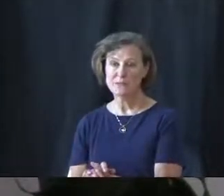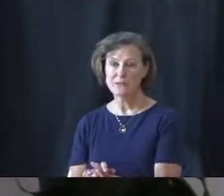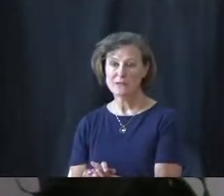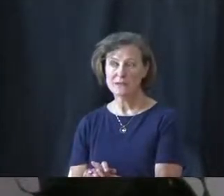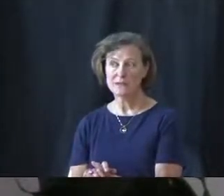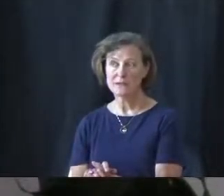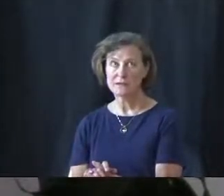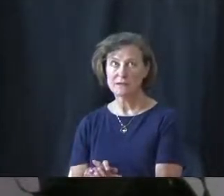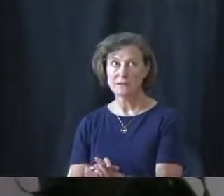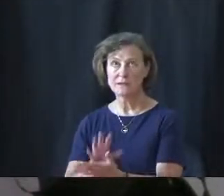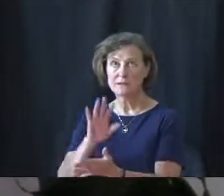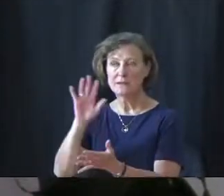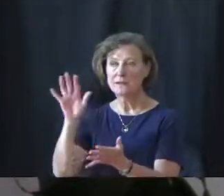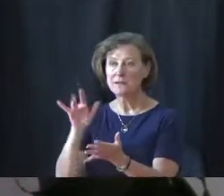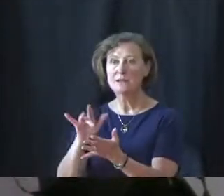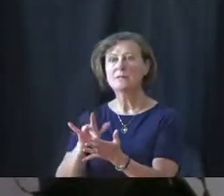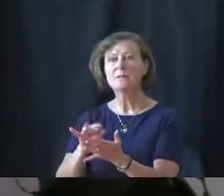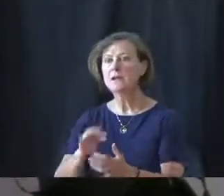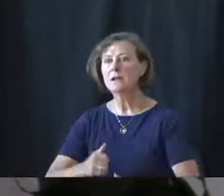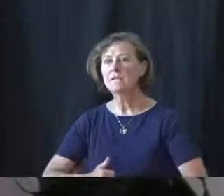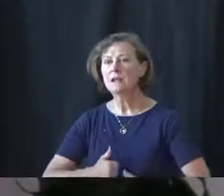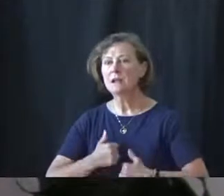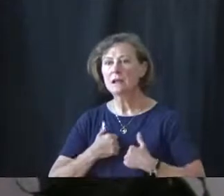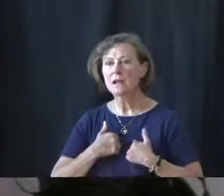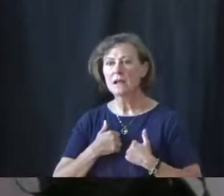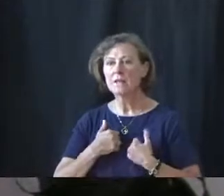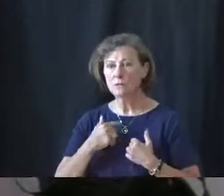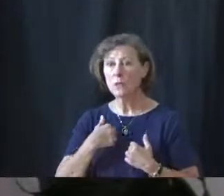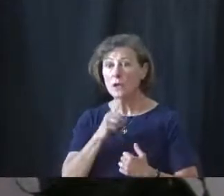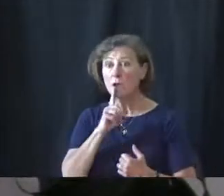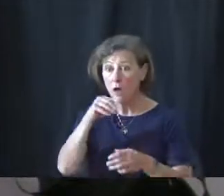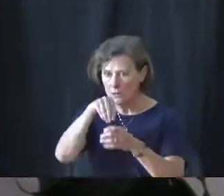In the midst of life, we are in death.